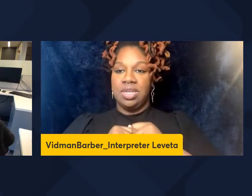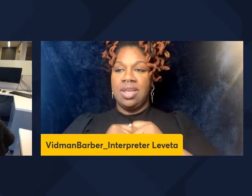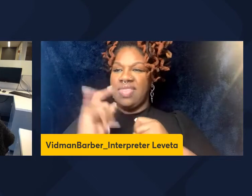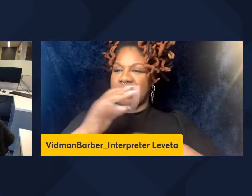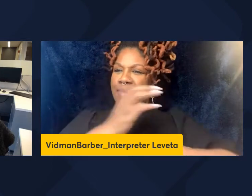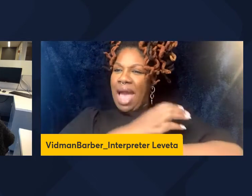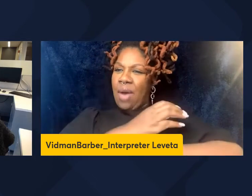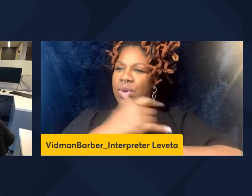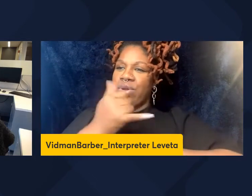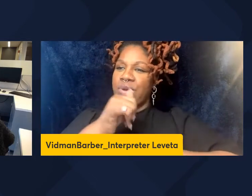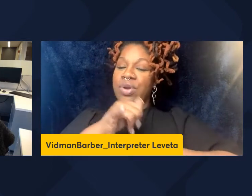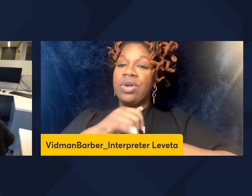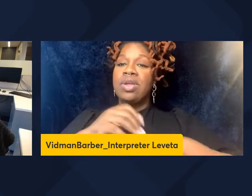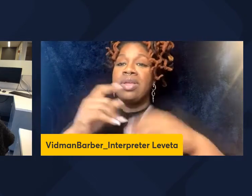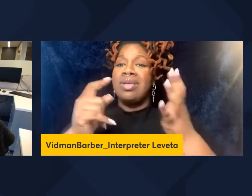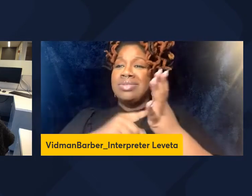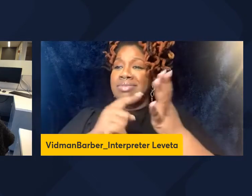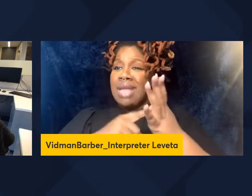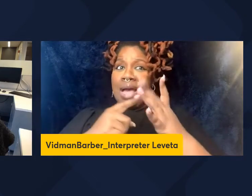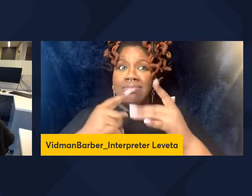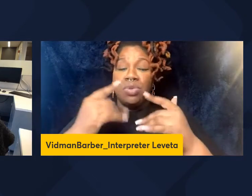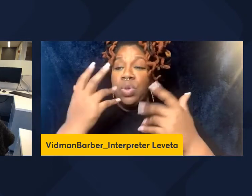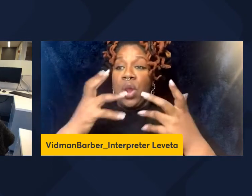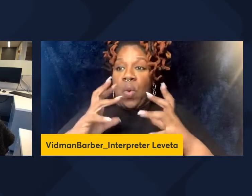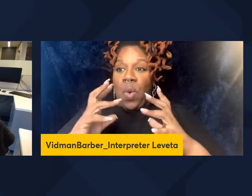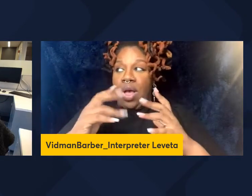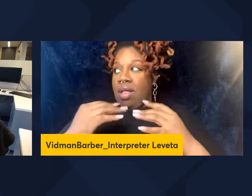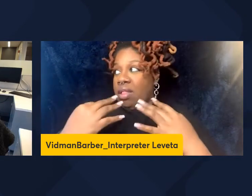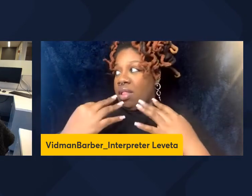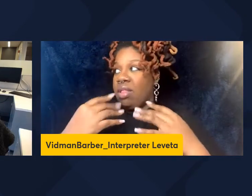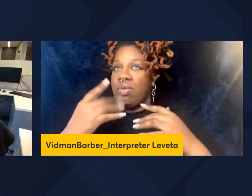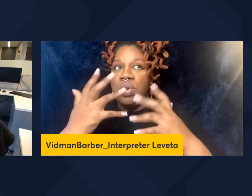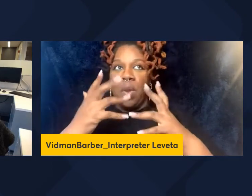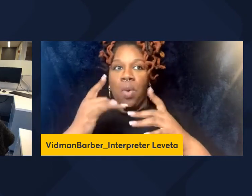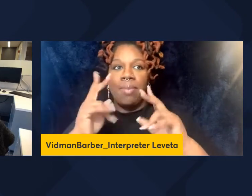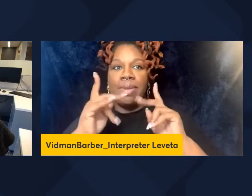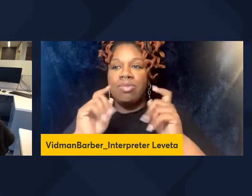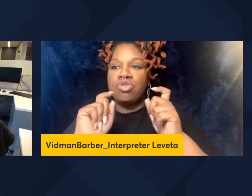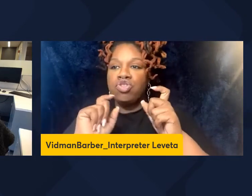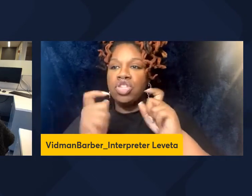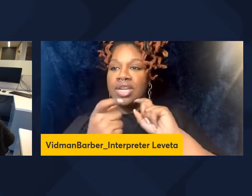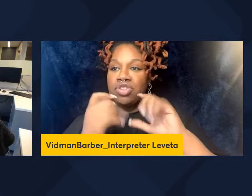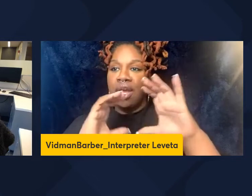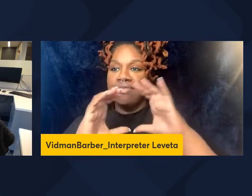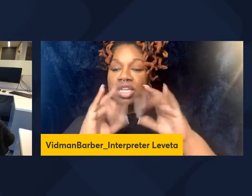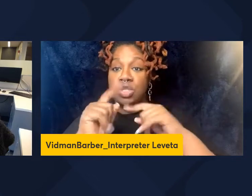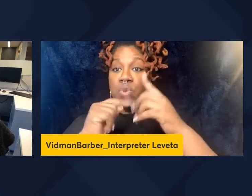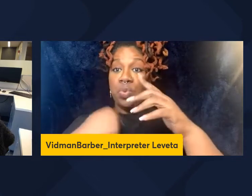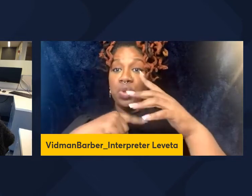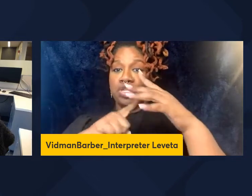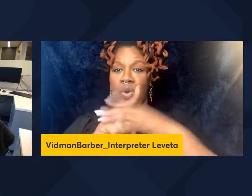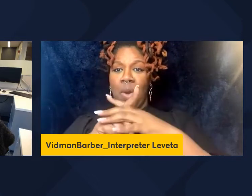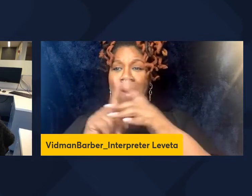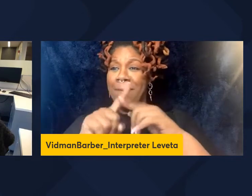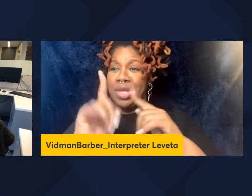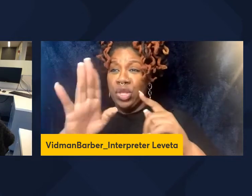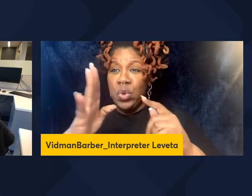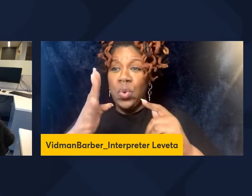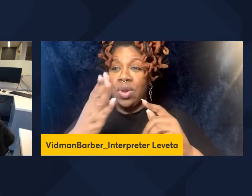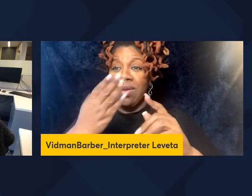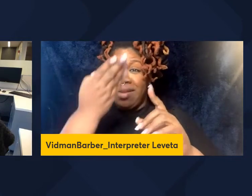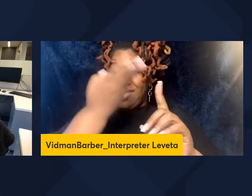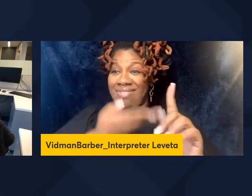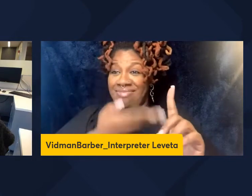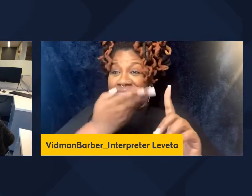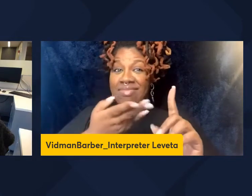change the conversation, but your presence alone can change the conversation. And that's a very important element.